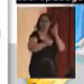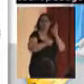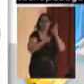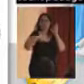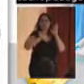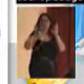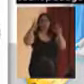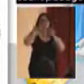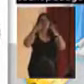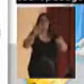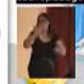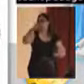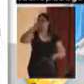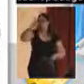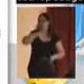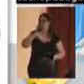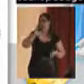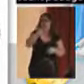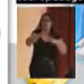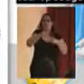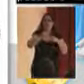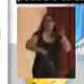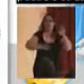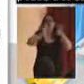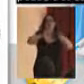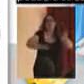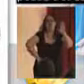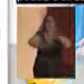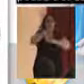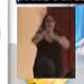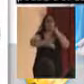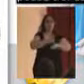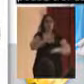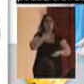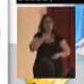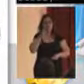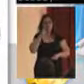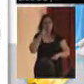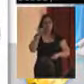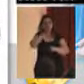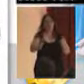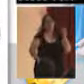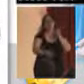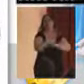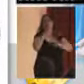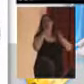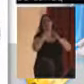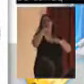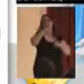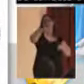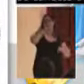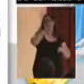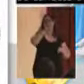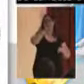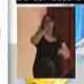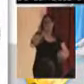of templates or patterns, and so that if any teacher wants to use a specific template, it can interact with the generator